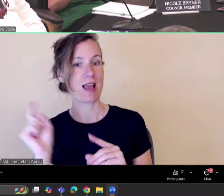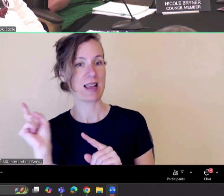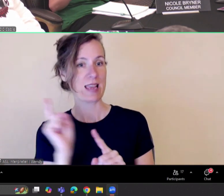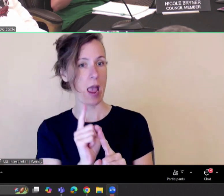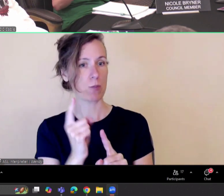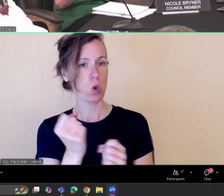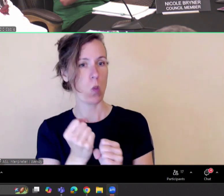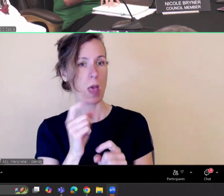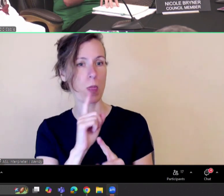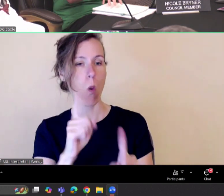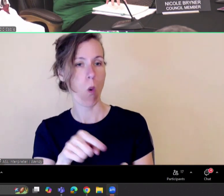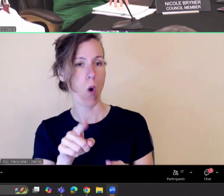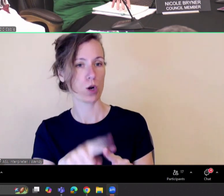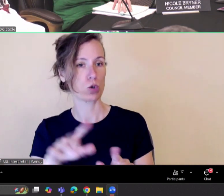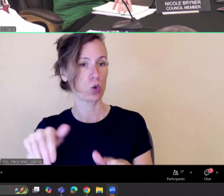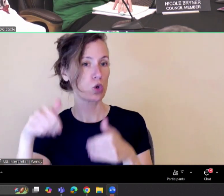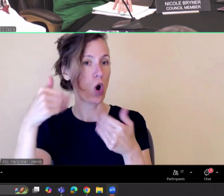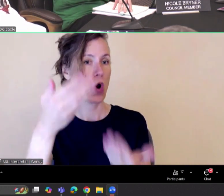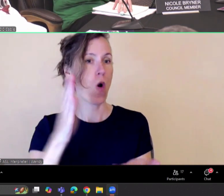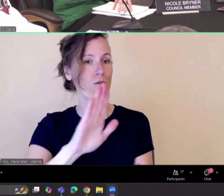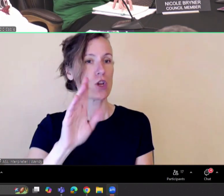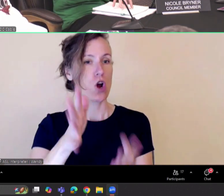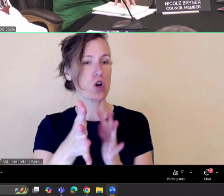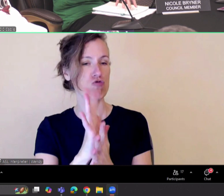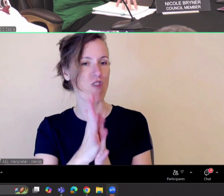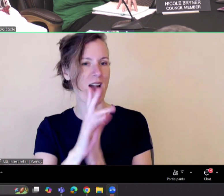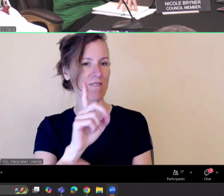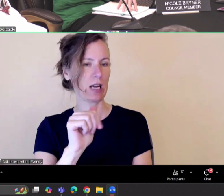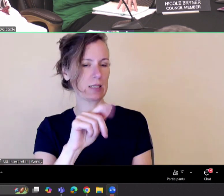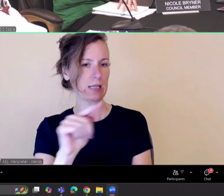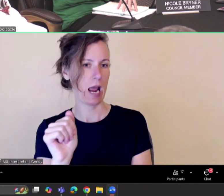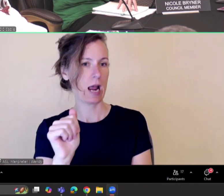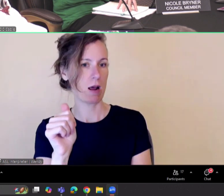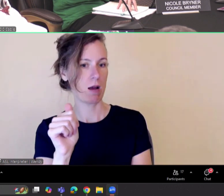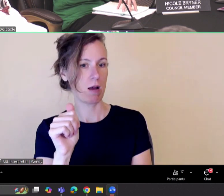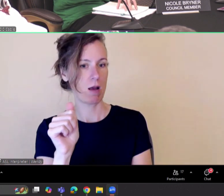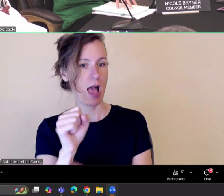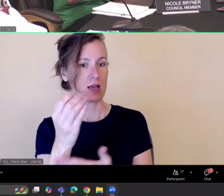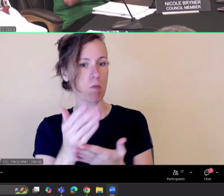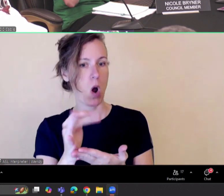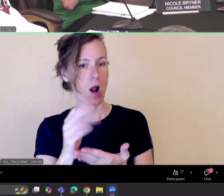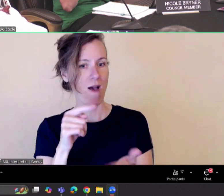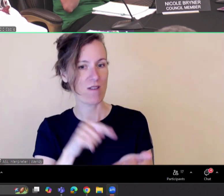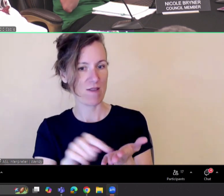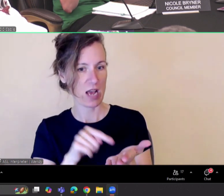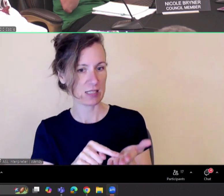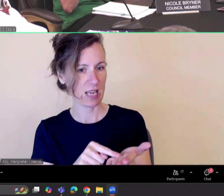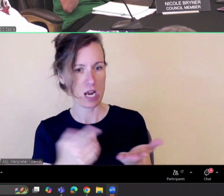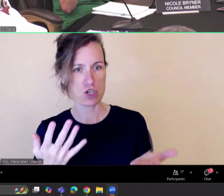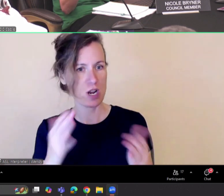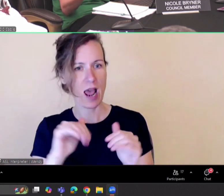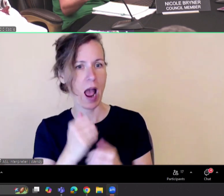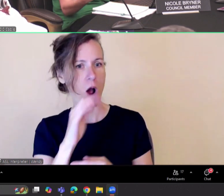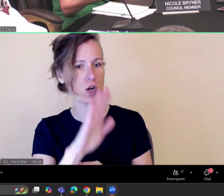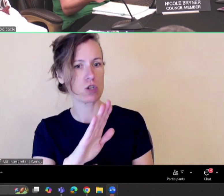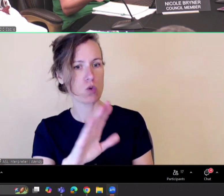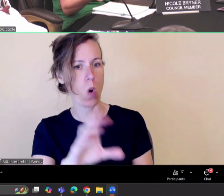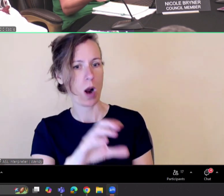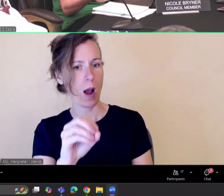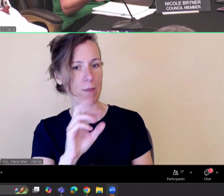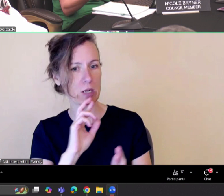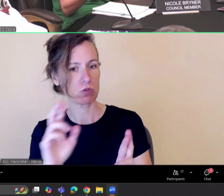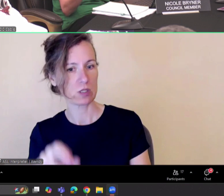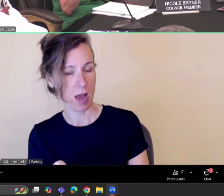investigation, how does your company respond? Are you required to comply? Would we have any recourse to prevent data